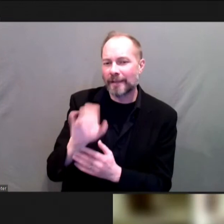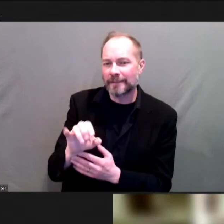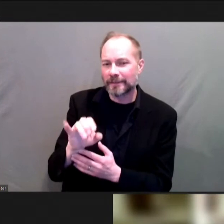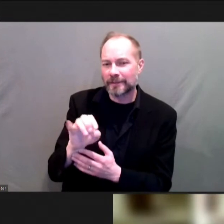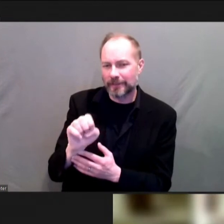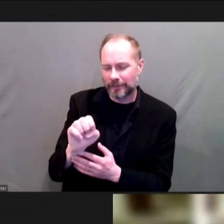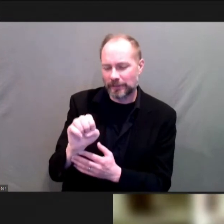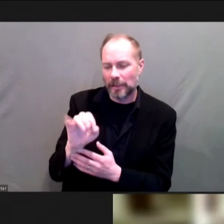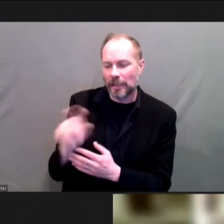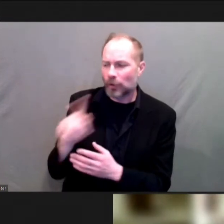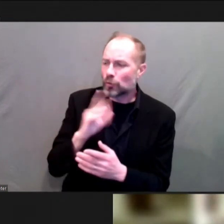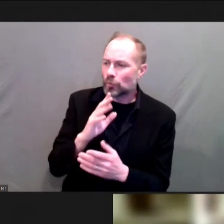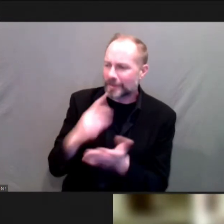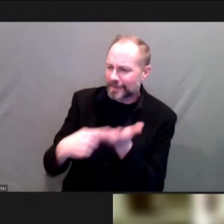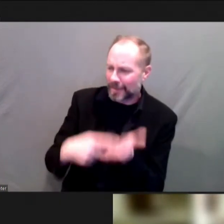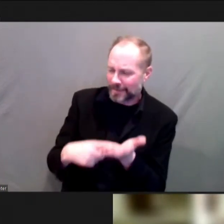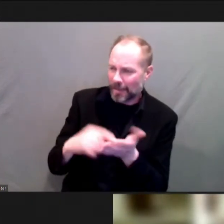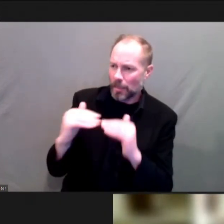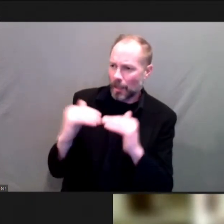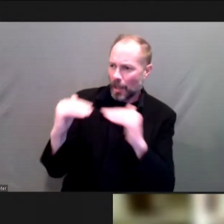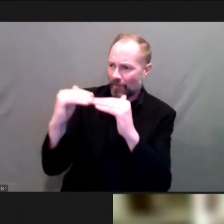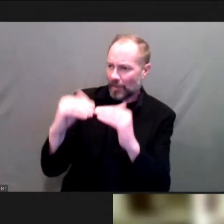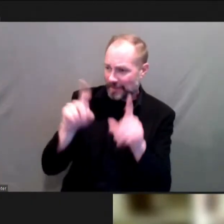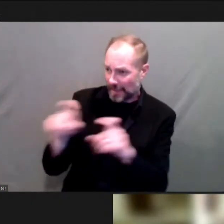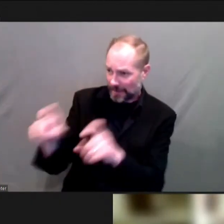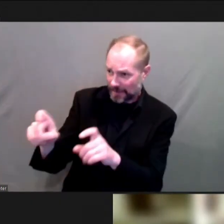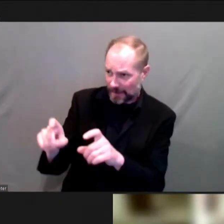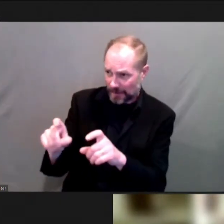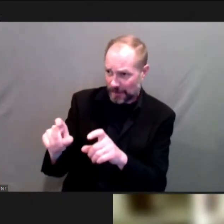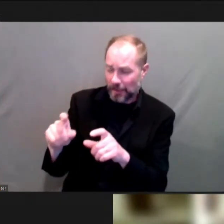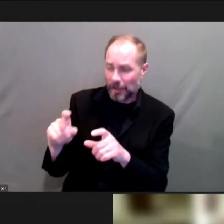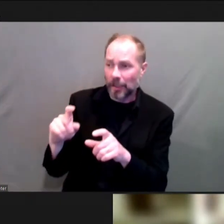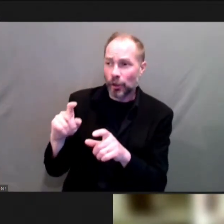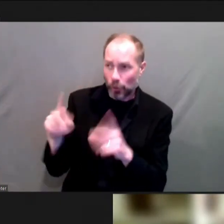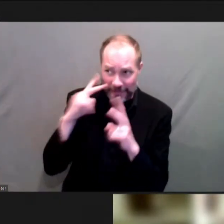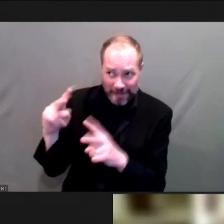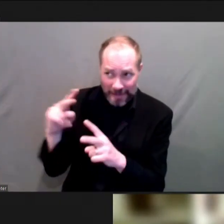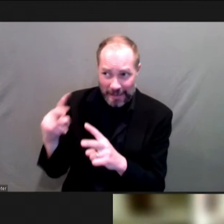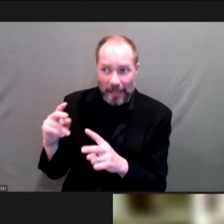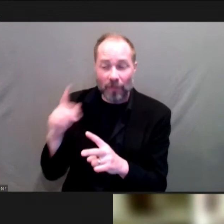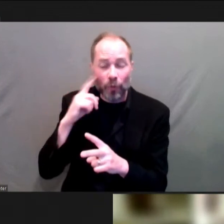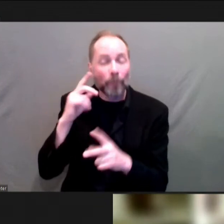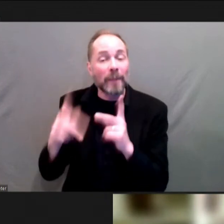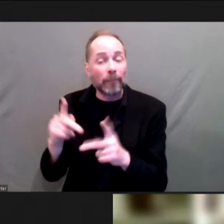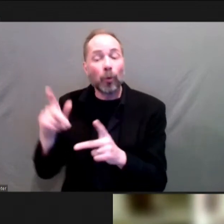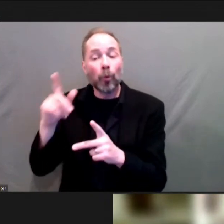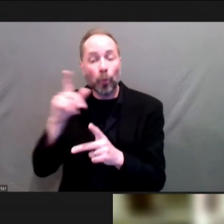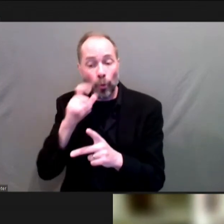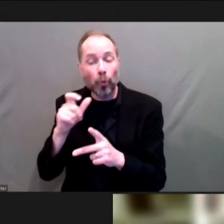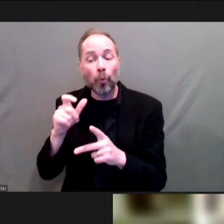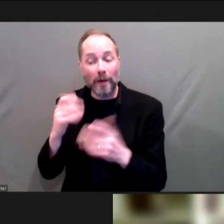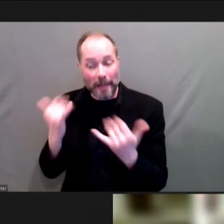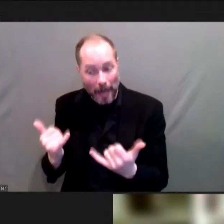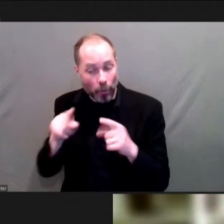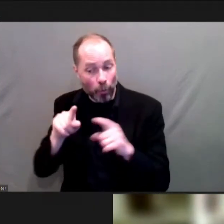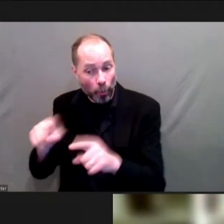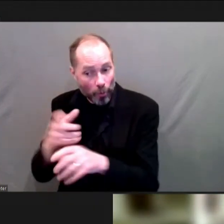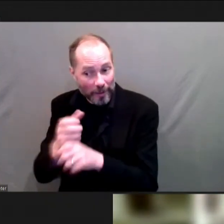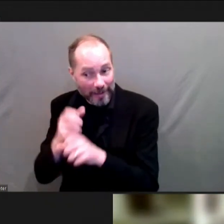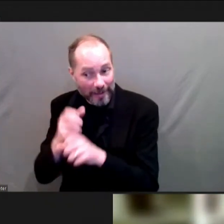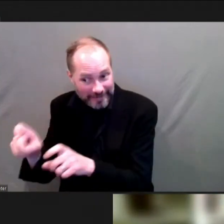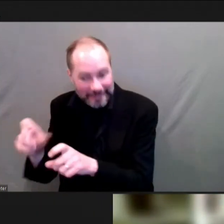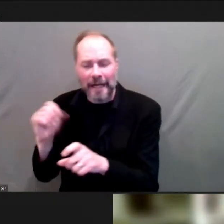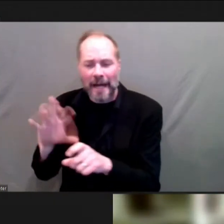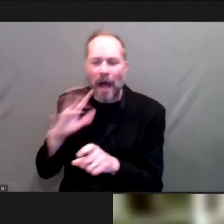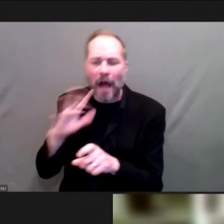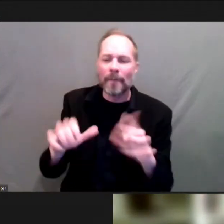you talk about the level of testing you're seeing, the number of people seeking testing, and how it compares to previous waves, and what you're expecting for the next few